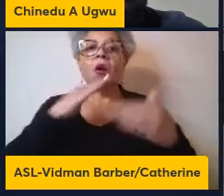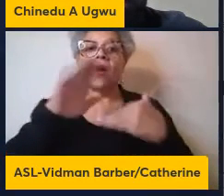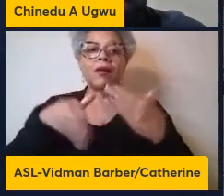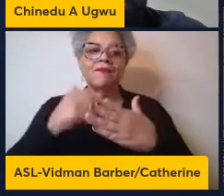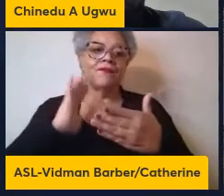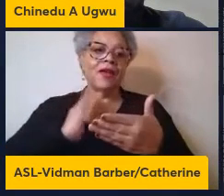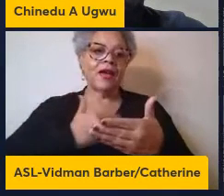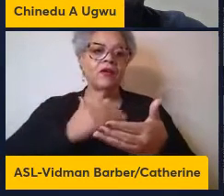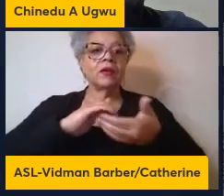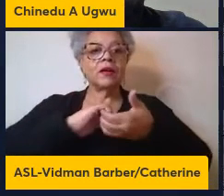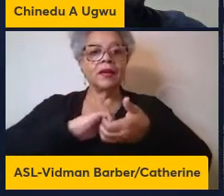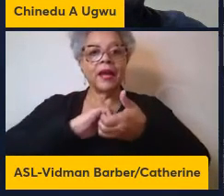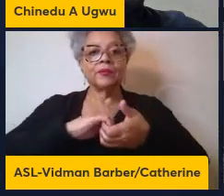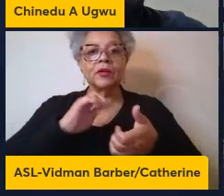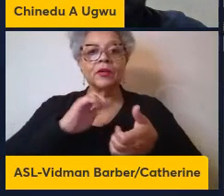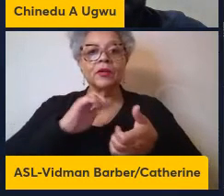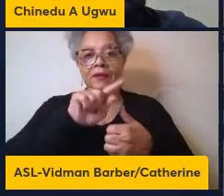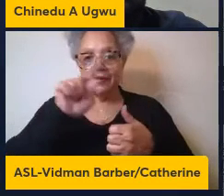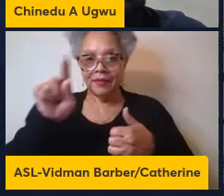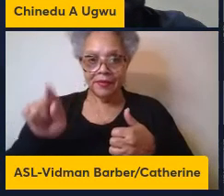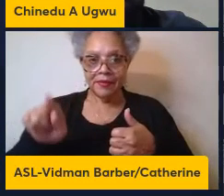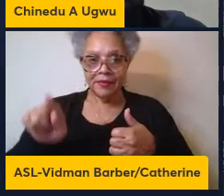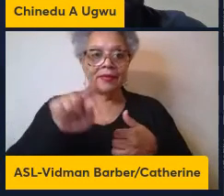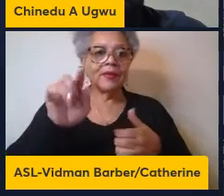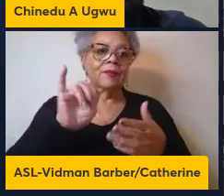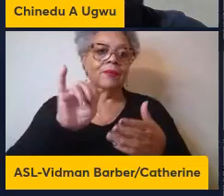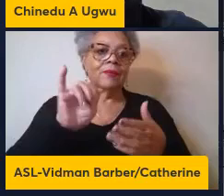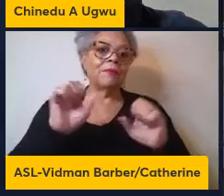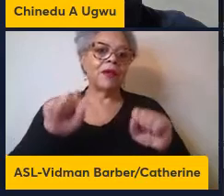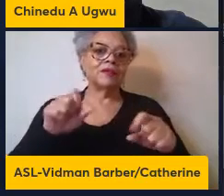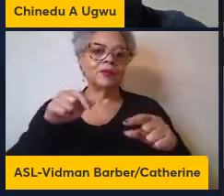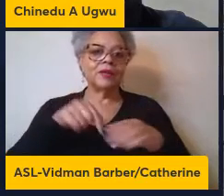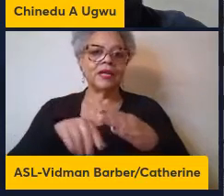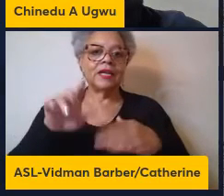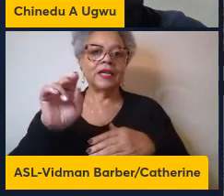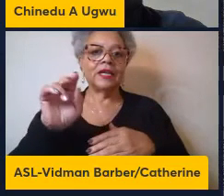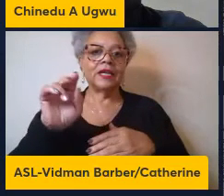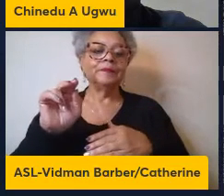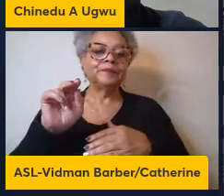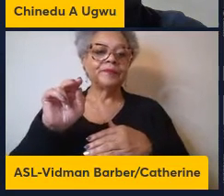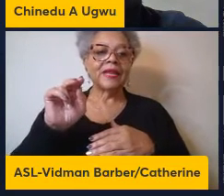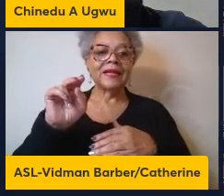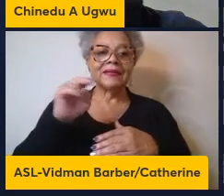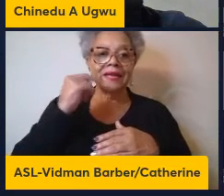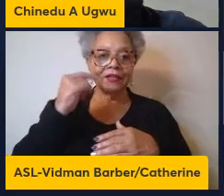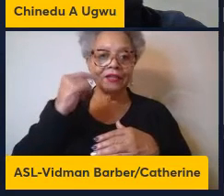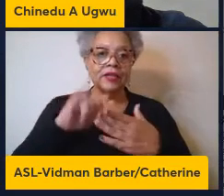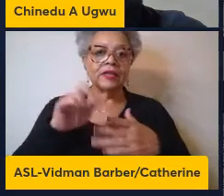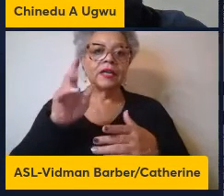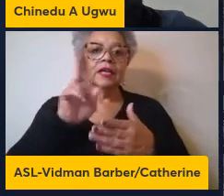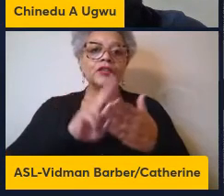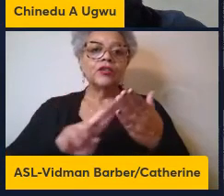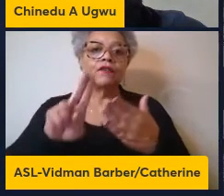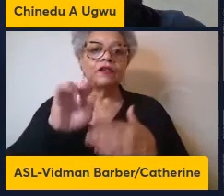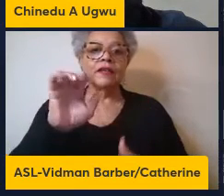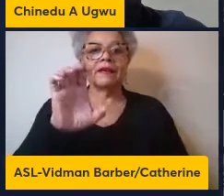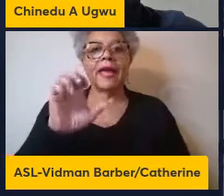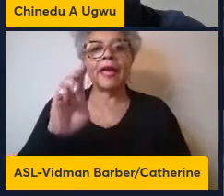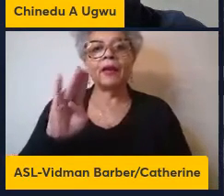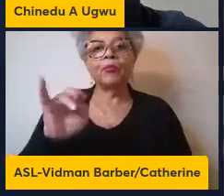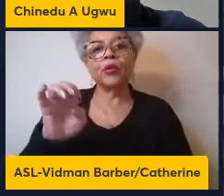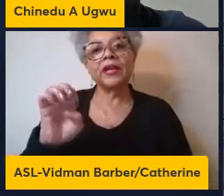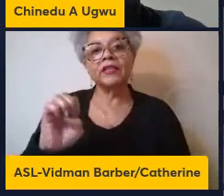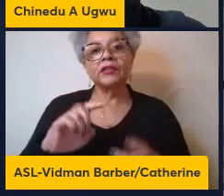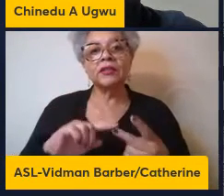and funders who has made this work possible in Nigeria. First of all, to the Lab of Viral Zoonotics at the University of Cambridge, and Cambridge